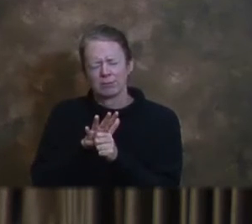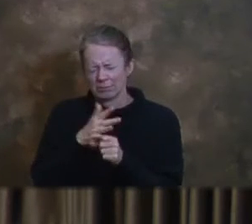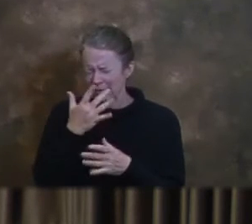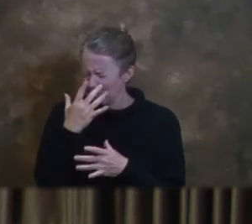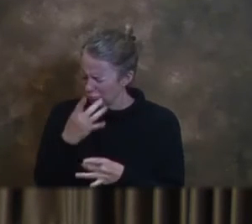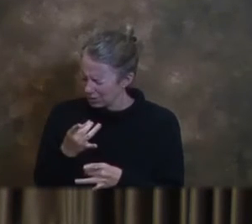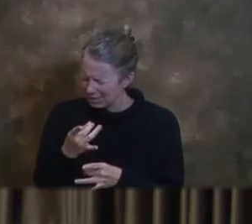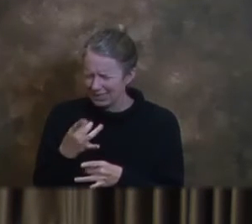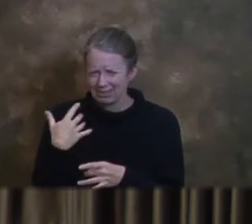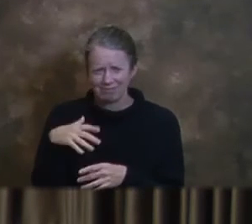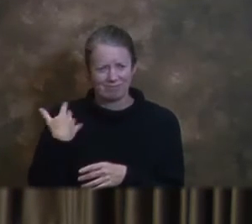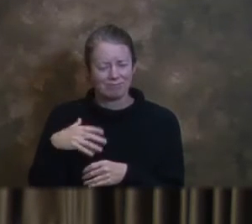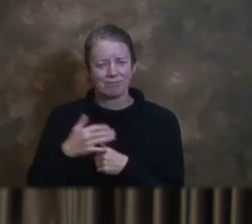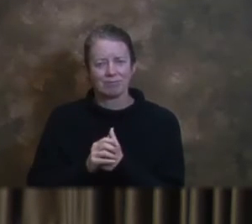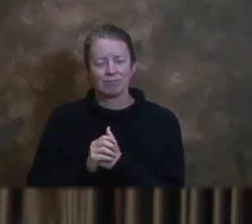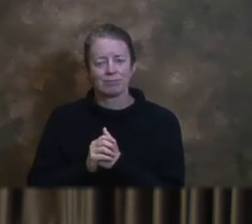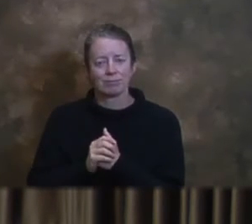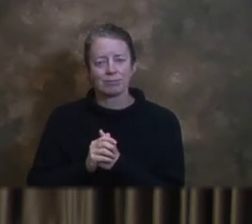and intriguing.